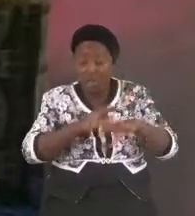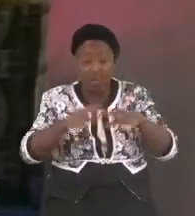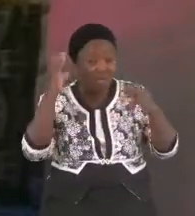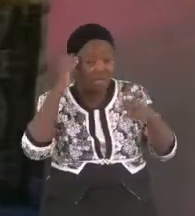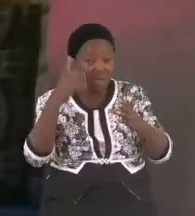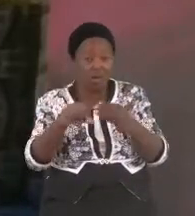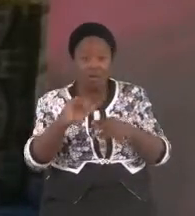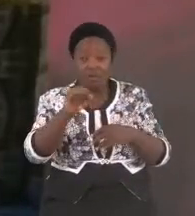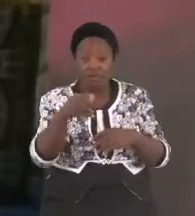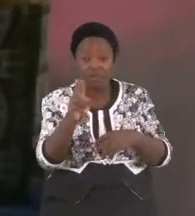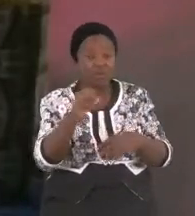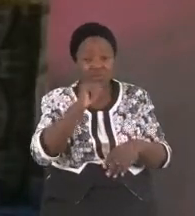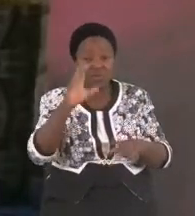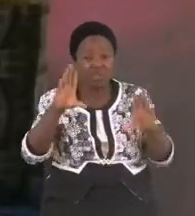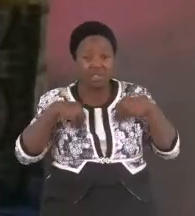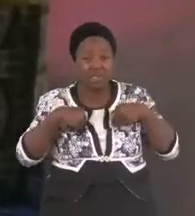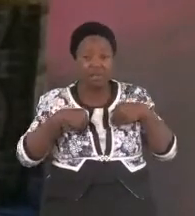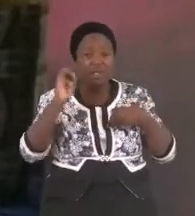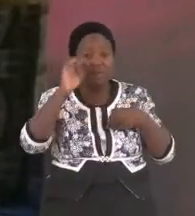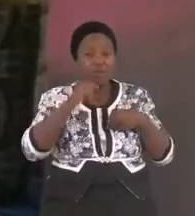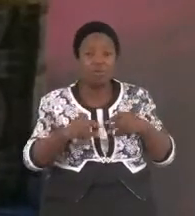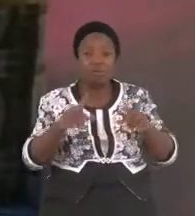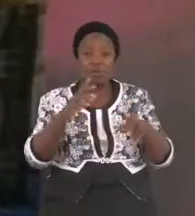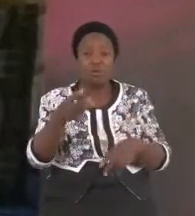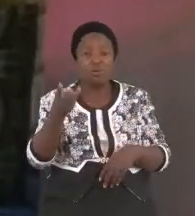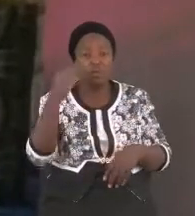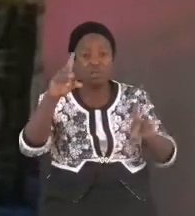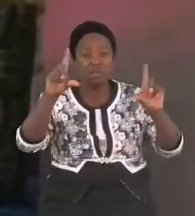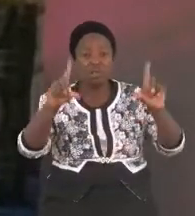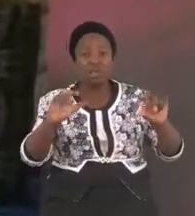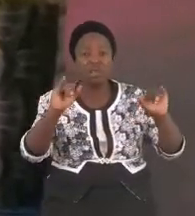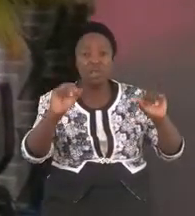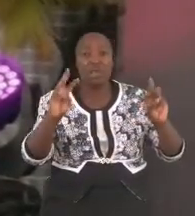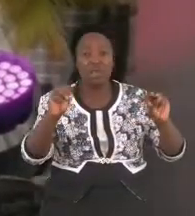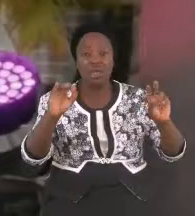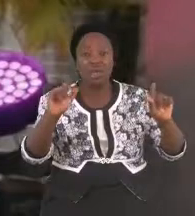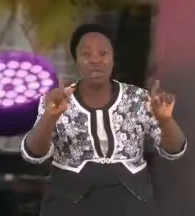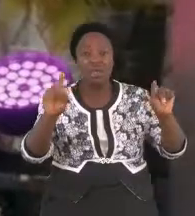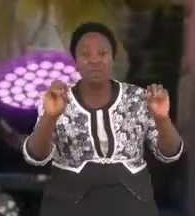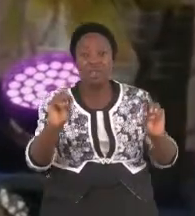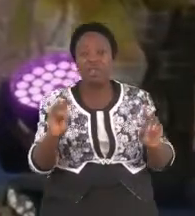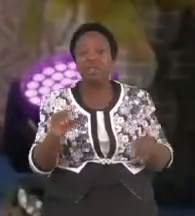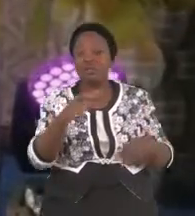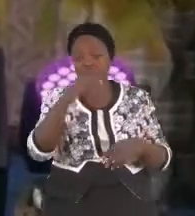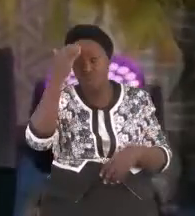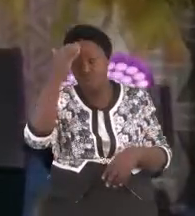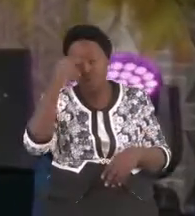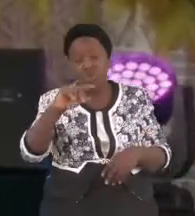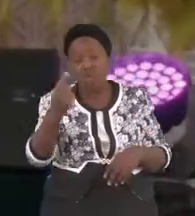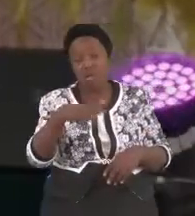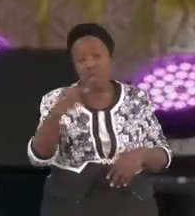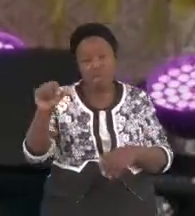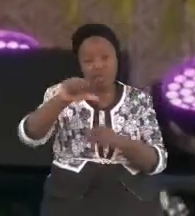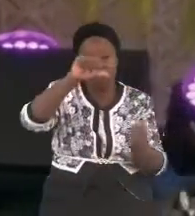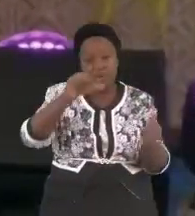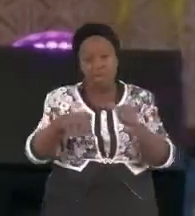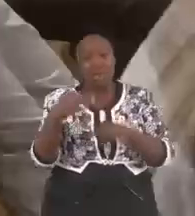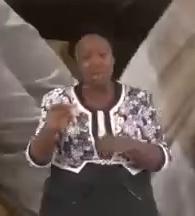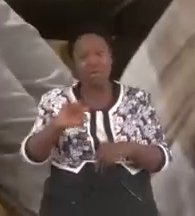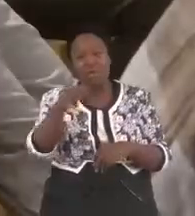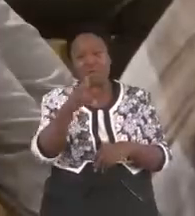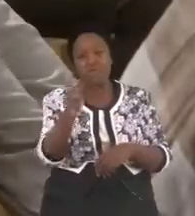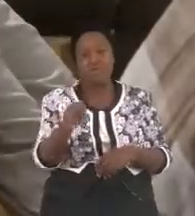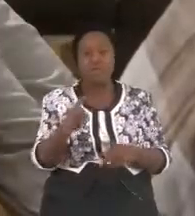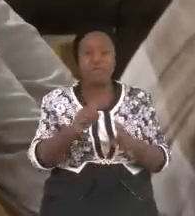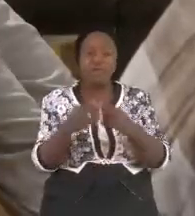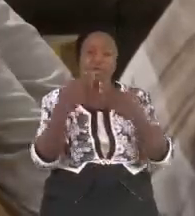was limited, knowing only the baptism of John. But thank God, he was open. Thank